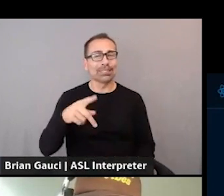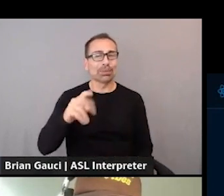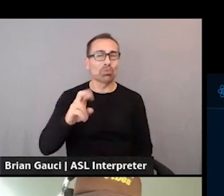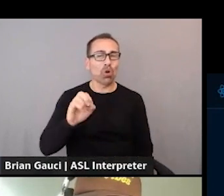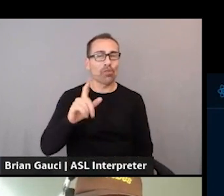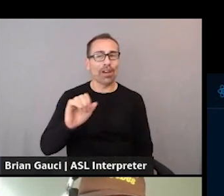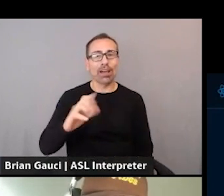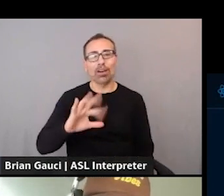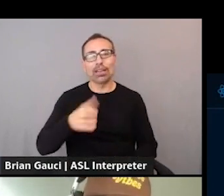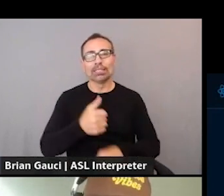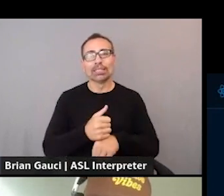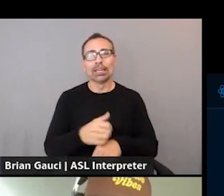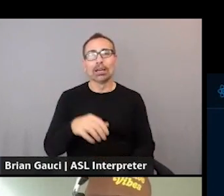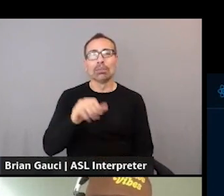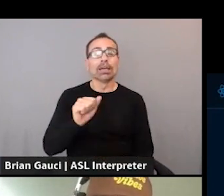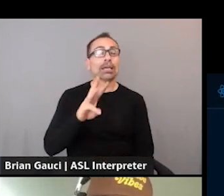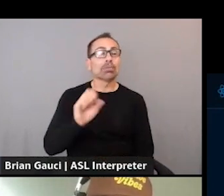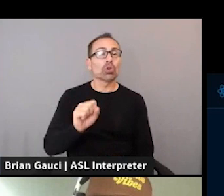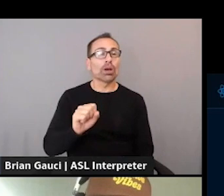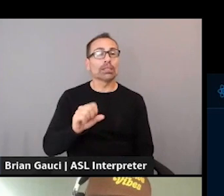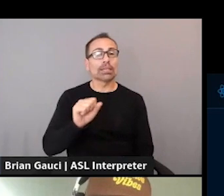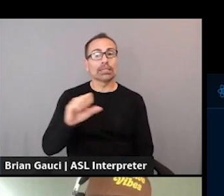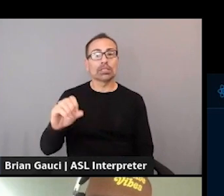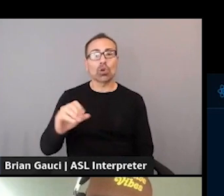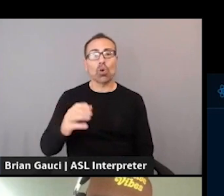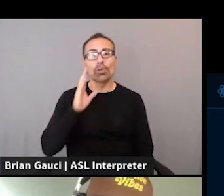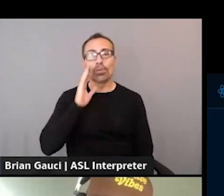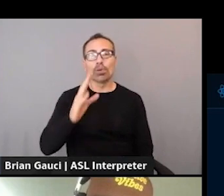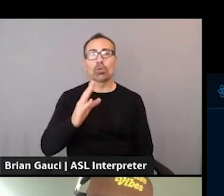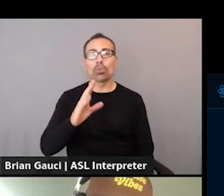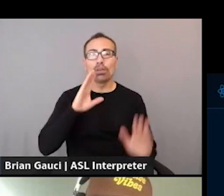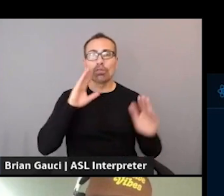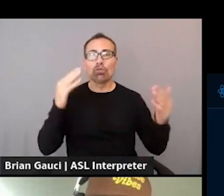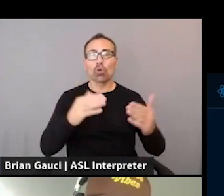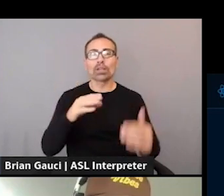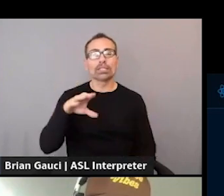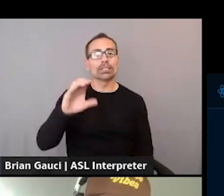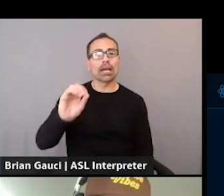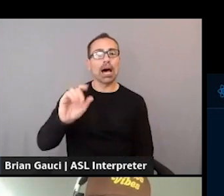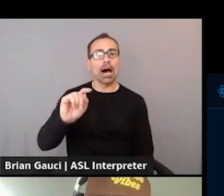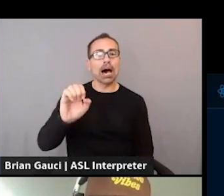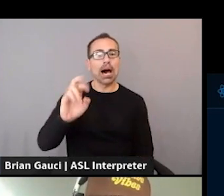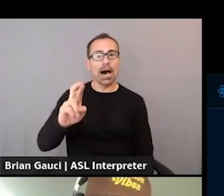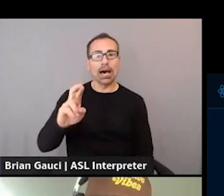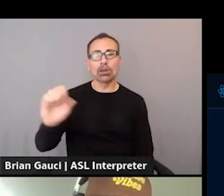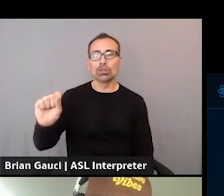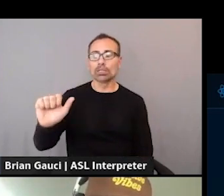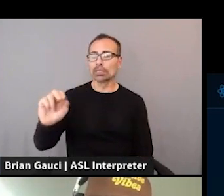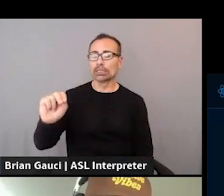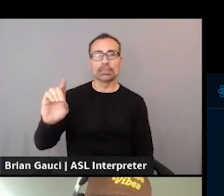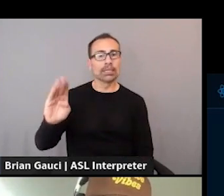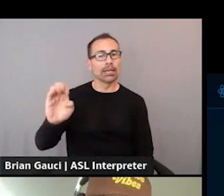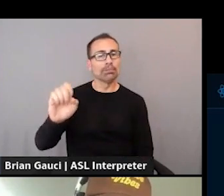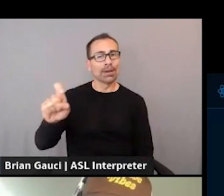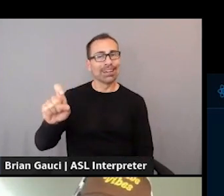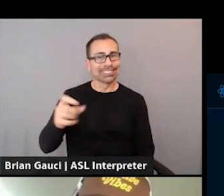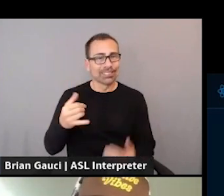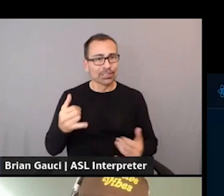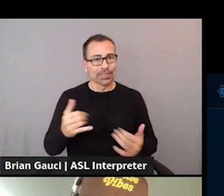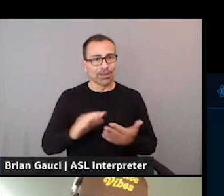SSO. So the name of that is going to be Focus Otter Sandbox. Now we're sort of off to the races